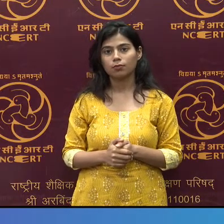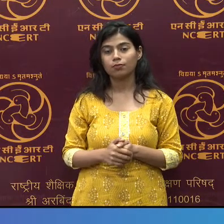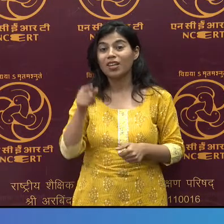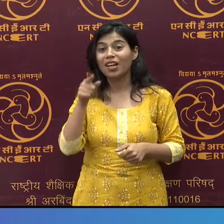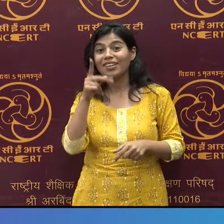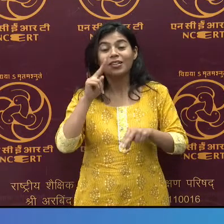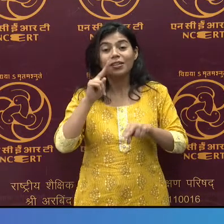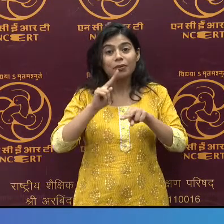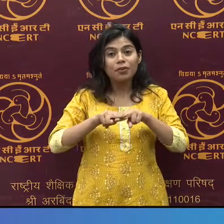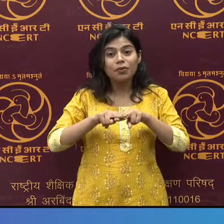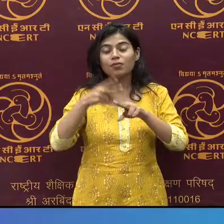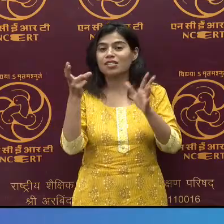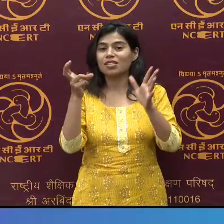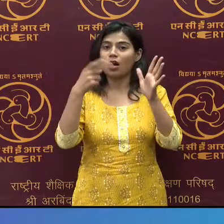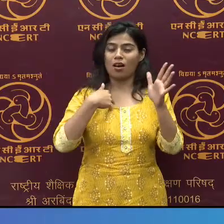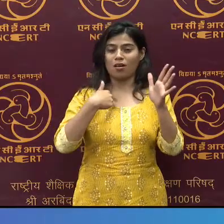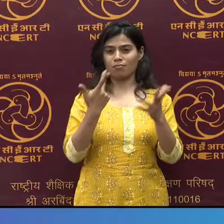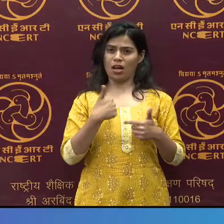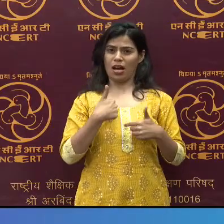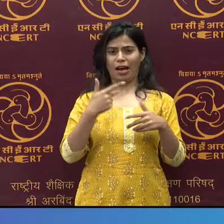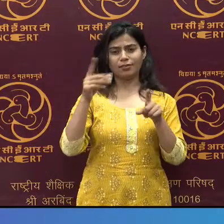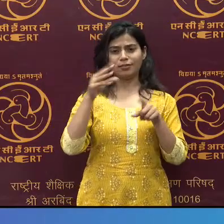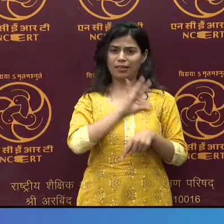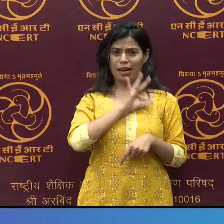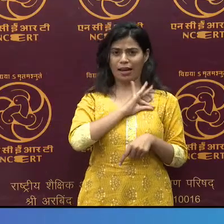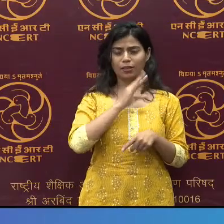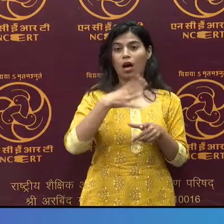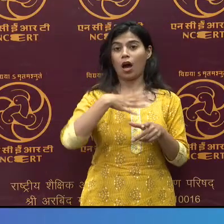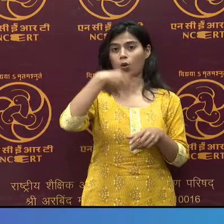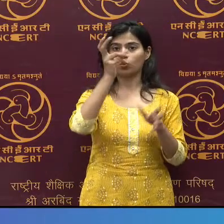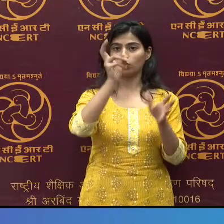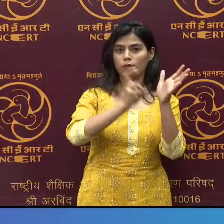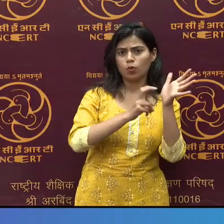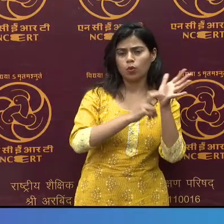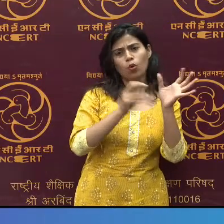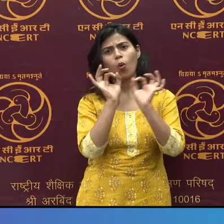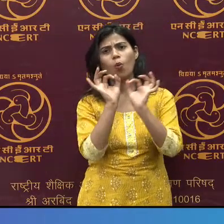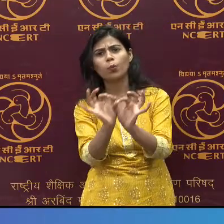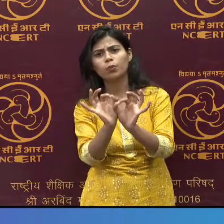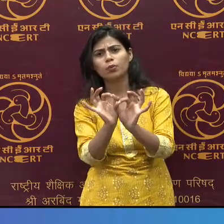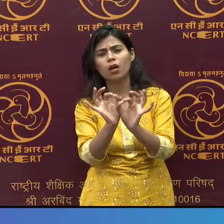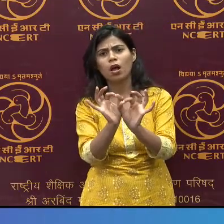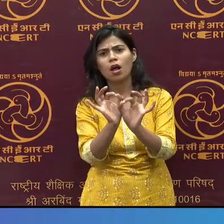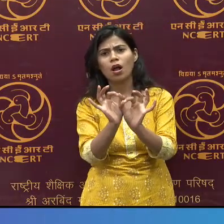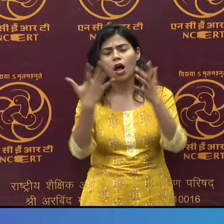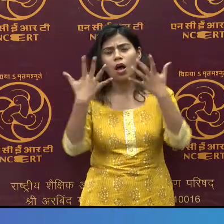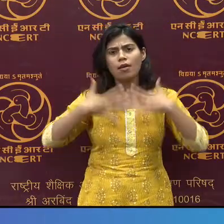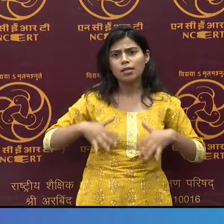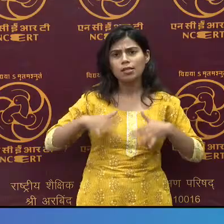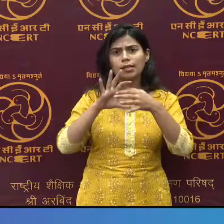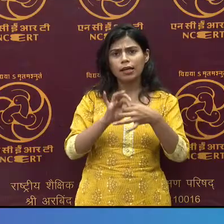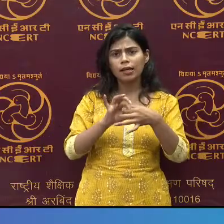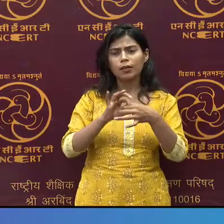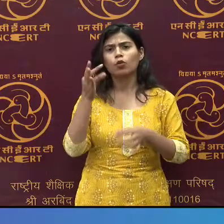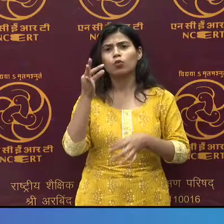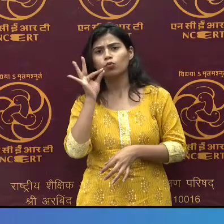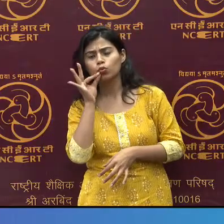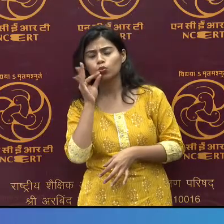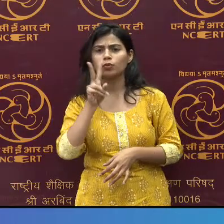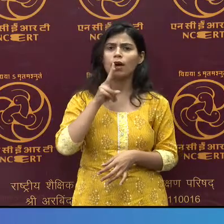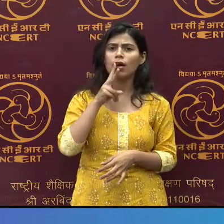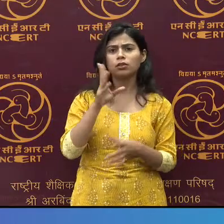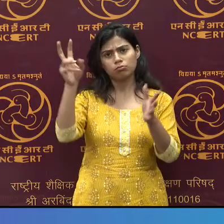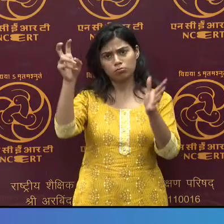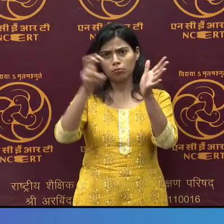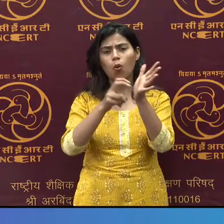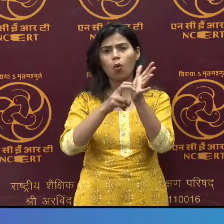healthy. Of course. Because they like to order a lot. Exactly. Then if not, you can't carry it, if there is some constraint, then